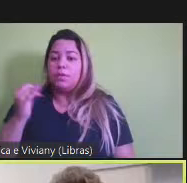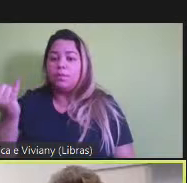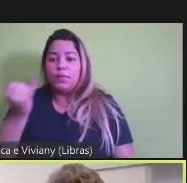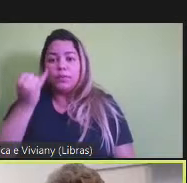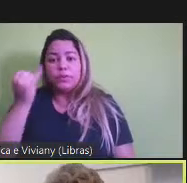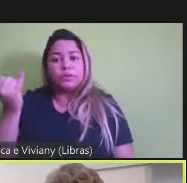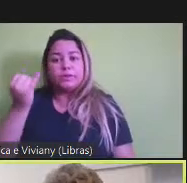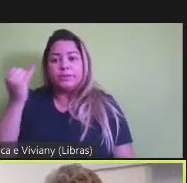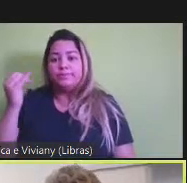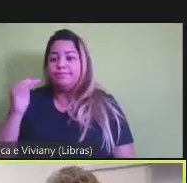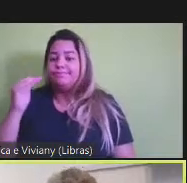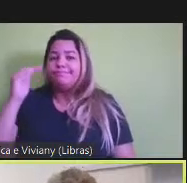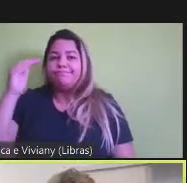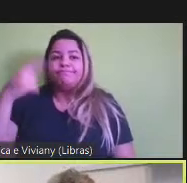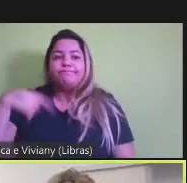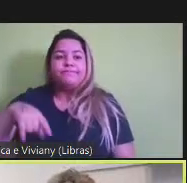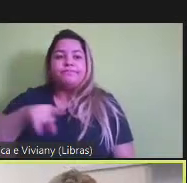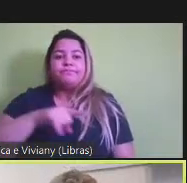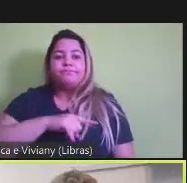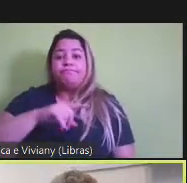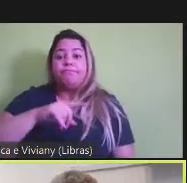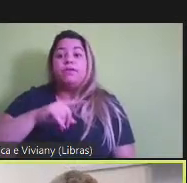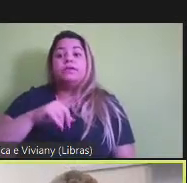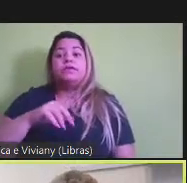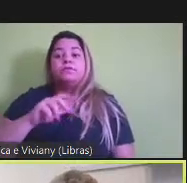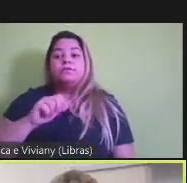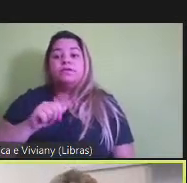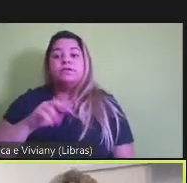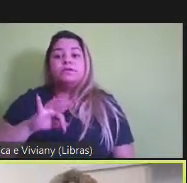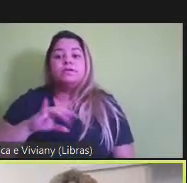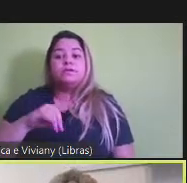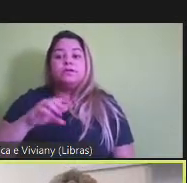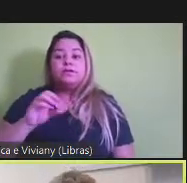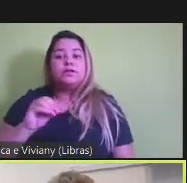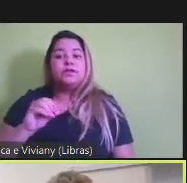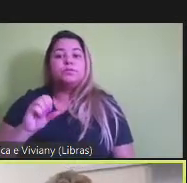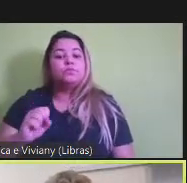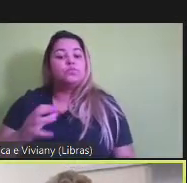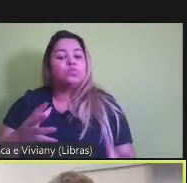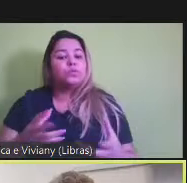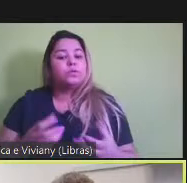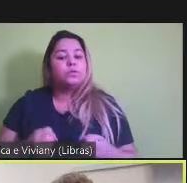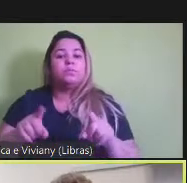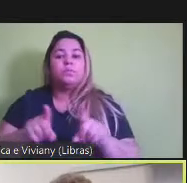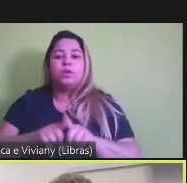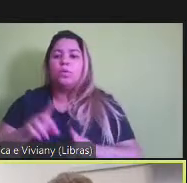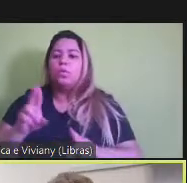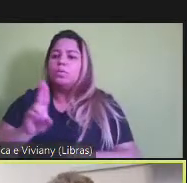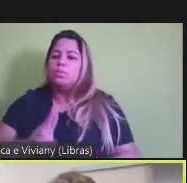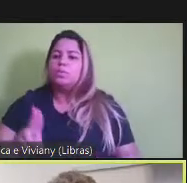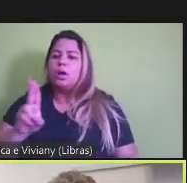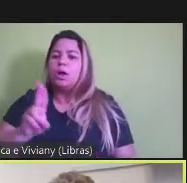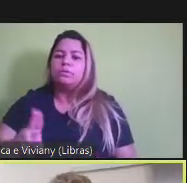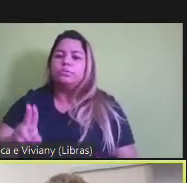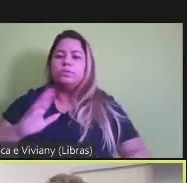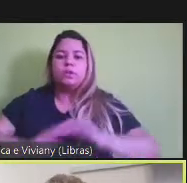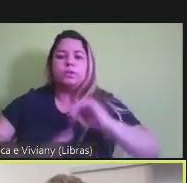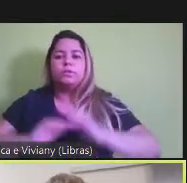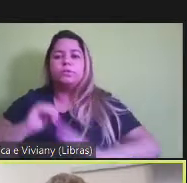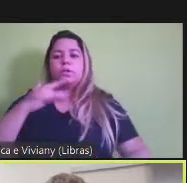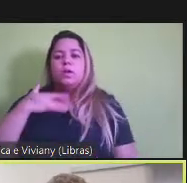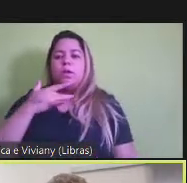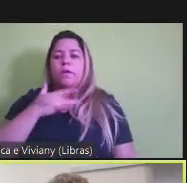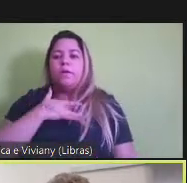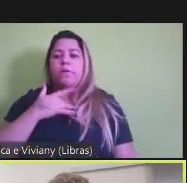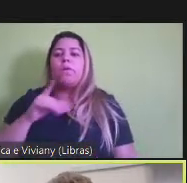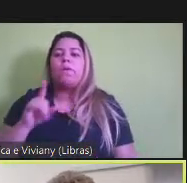fundamental. We know that healthcare professionals, we learn to communicate with the users, with the population.